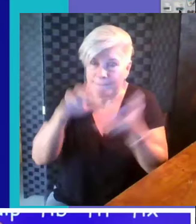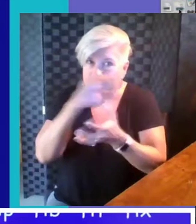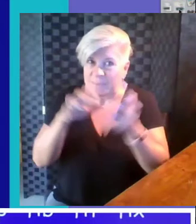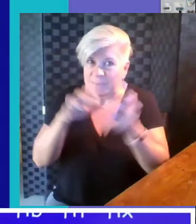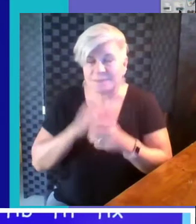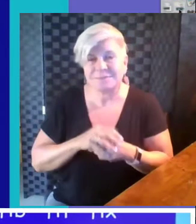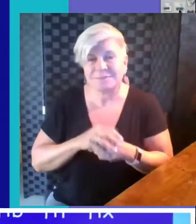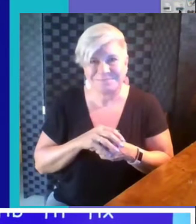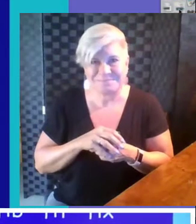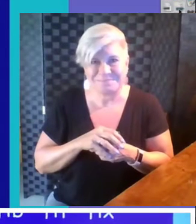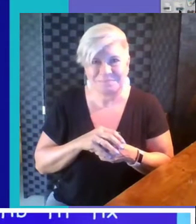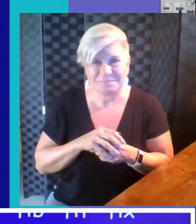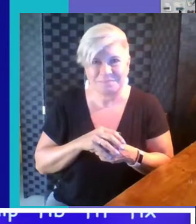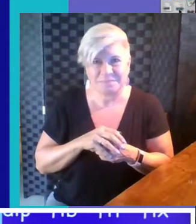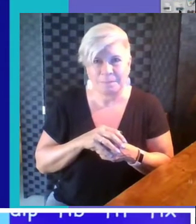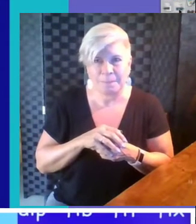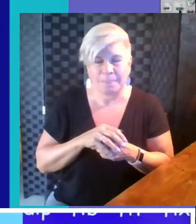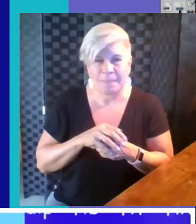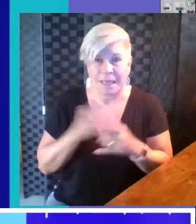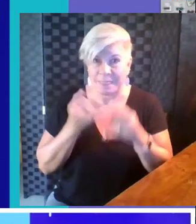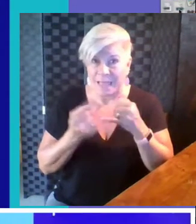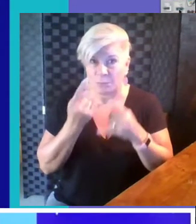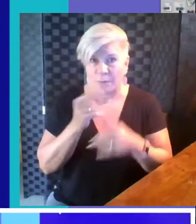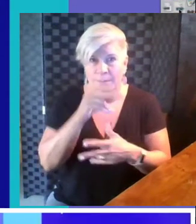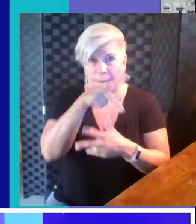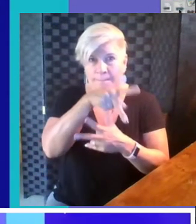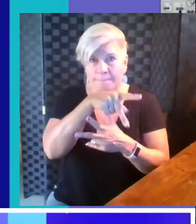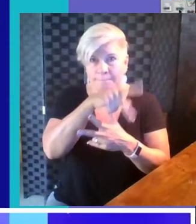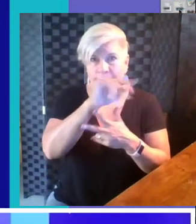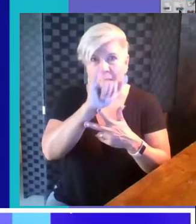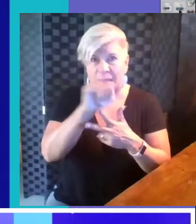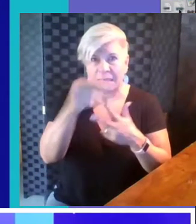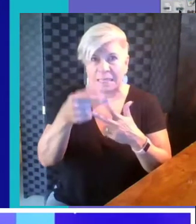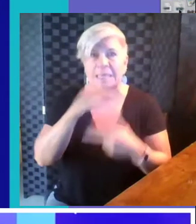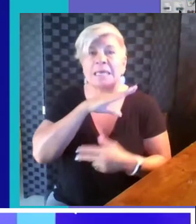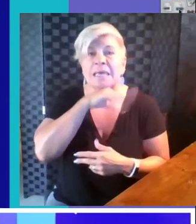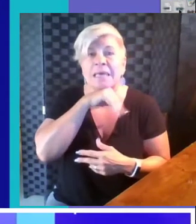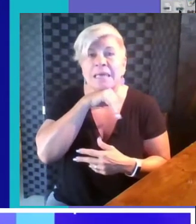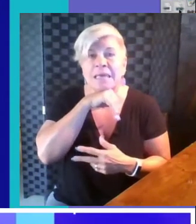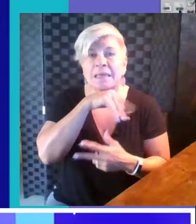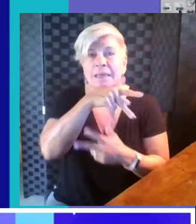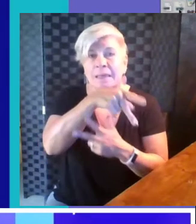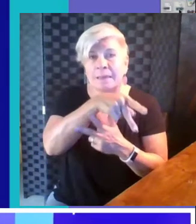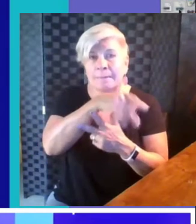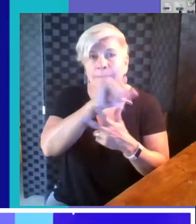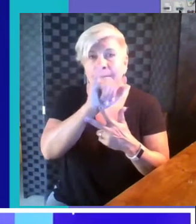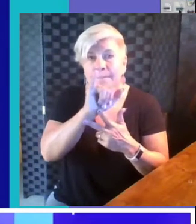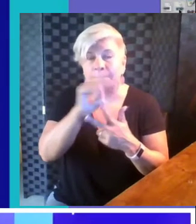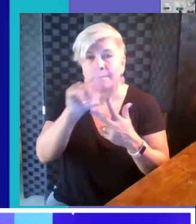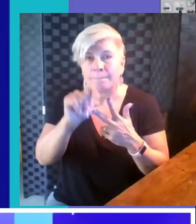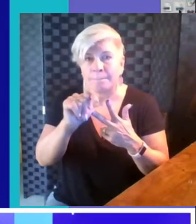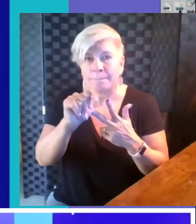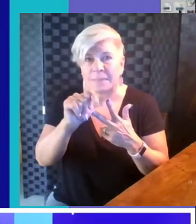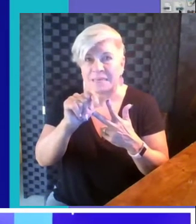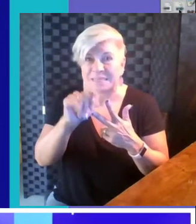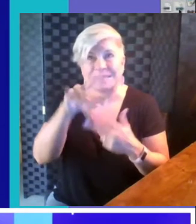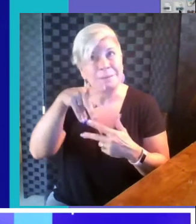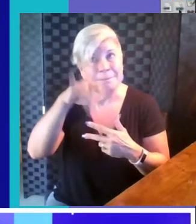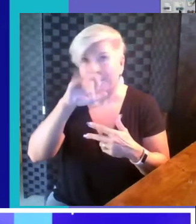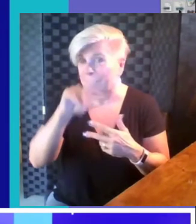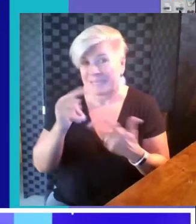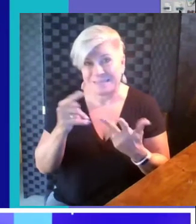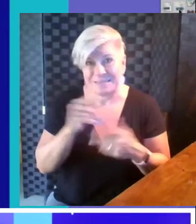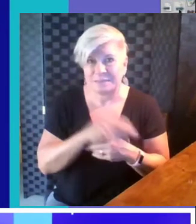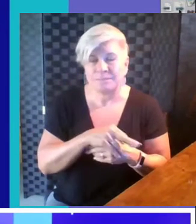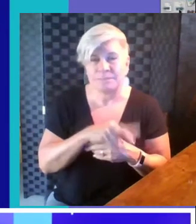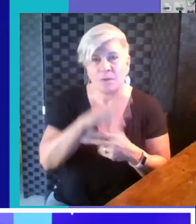jig, mix. Last row. ig, p,